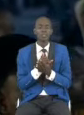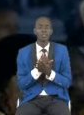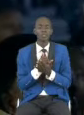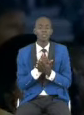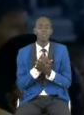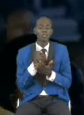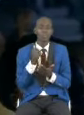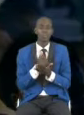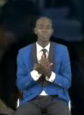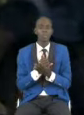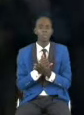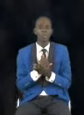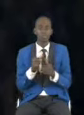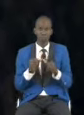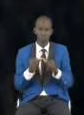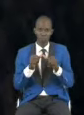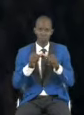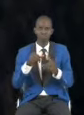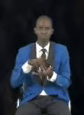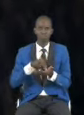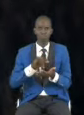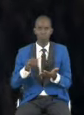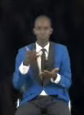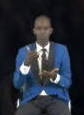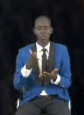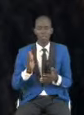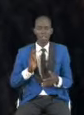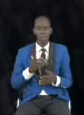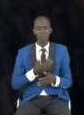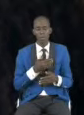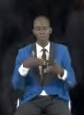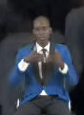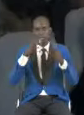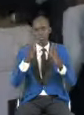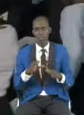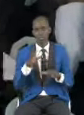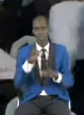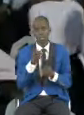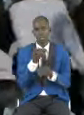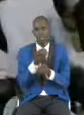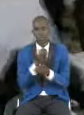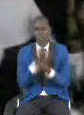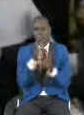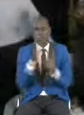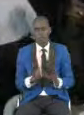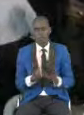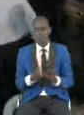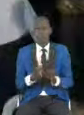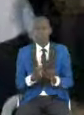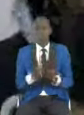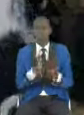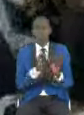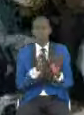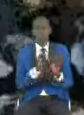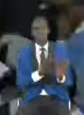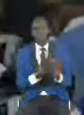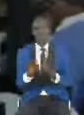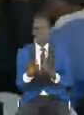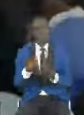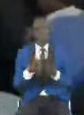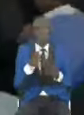Amen. Keep on standing. Our counselors are coming to you right there. They want to